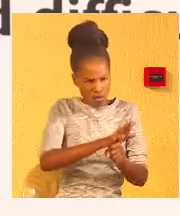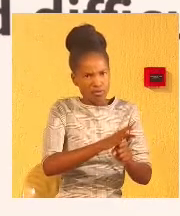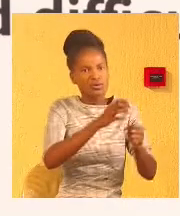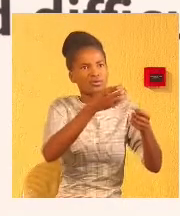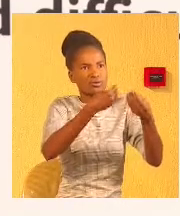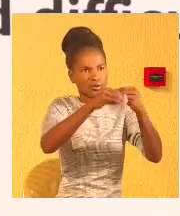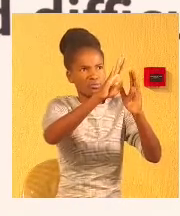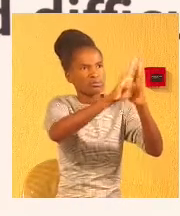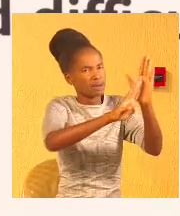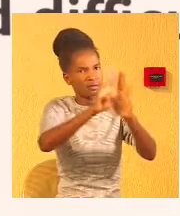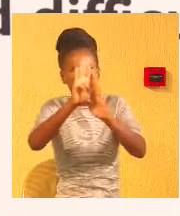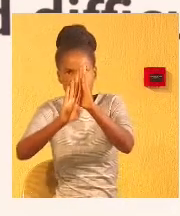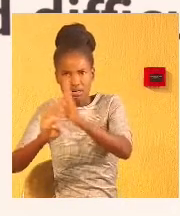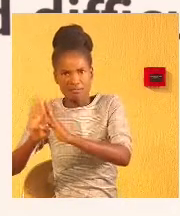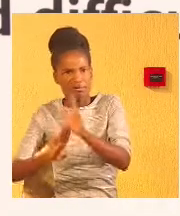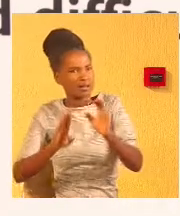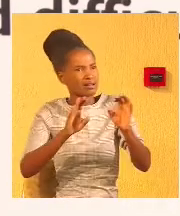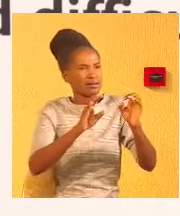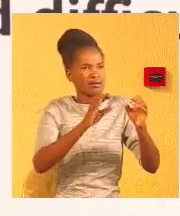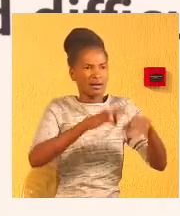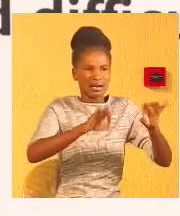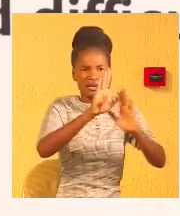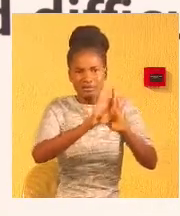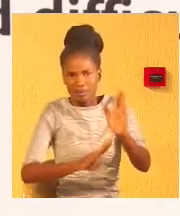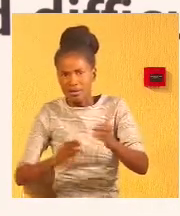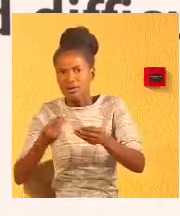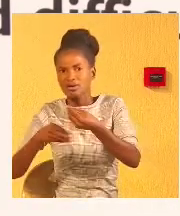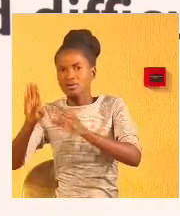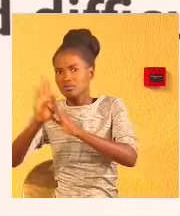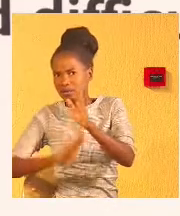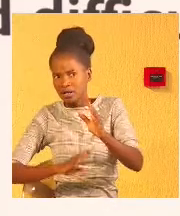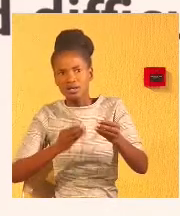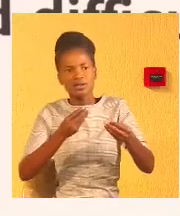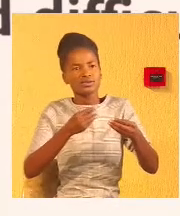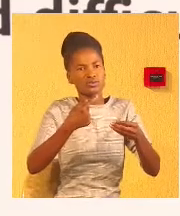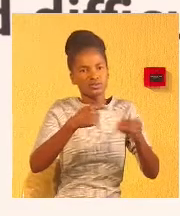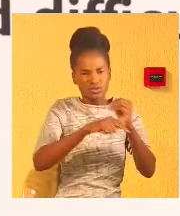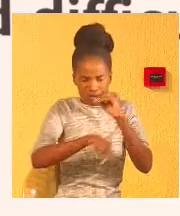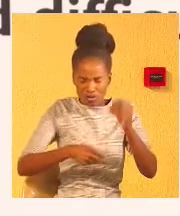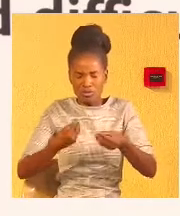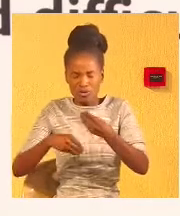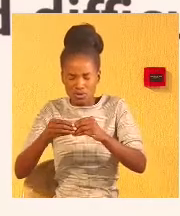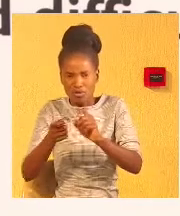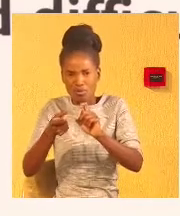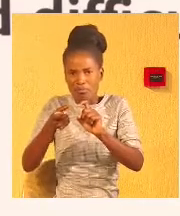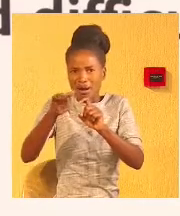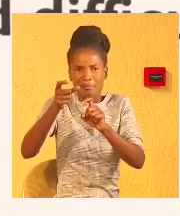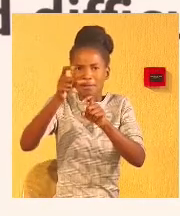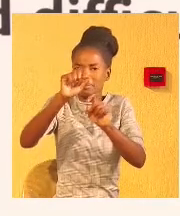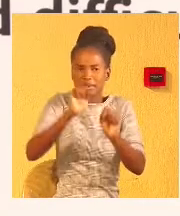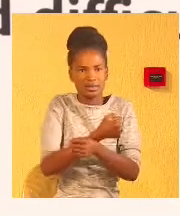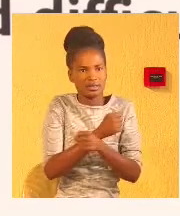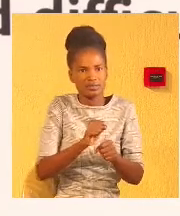sectors, not only on agriculture and on the economy, meaning on GDP. However, the extent of that impact